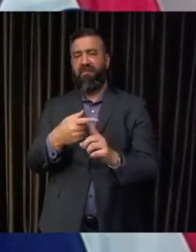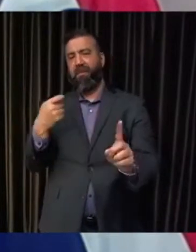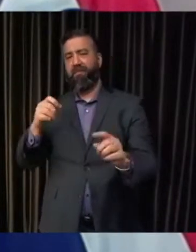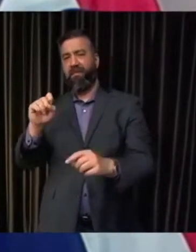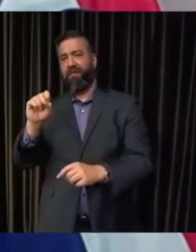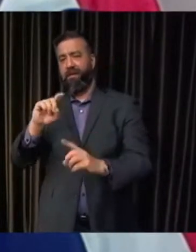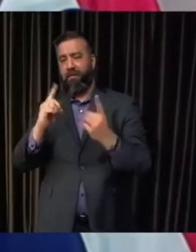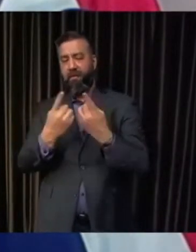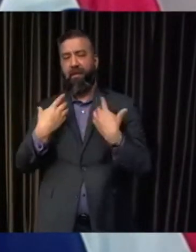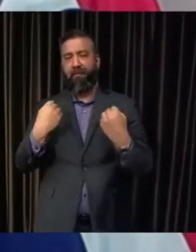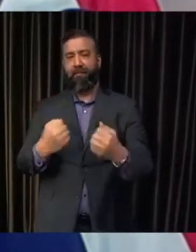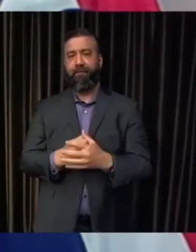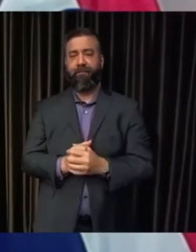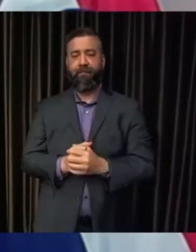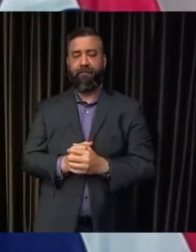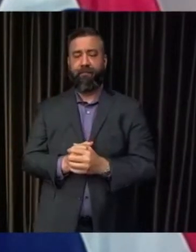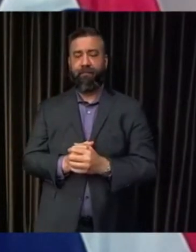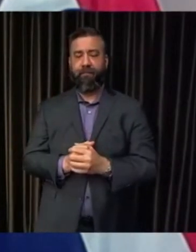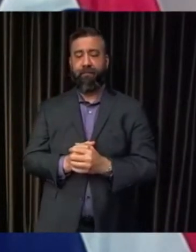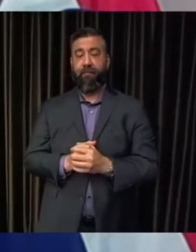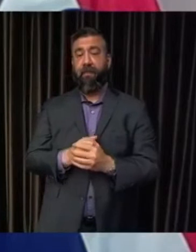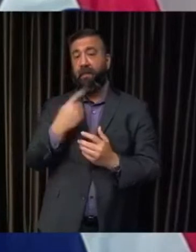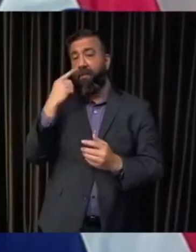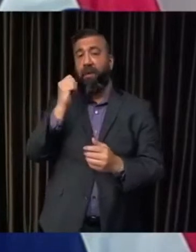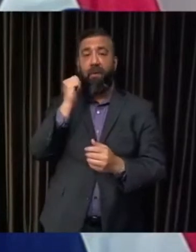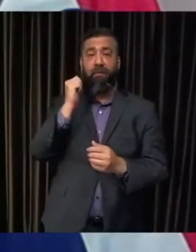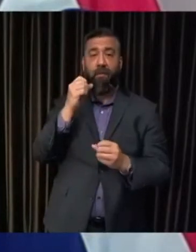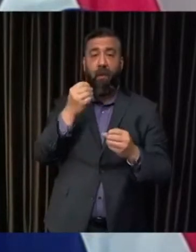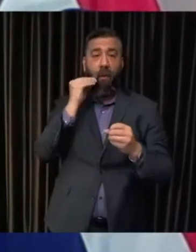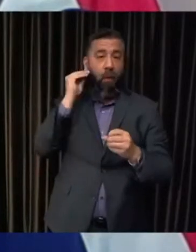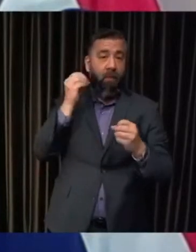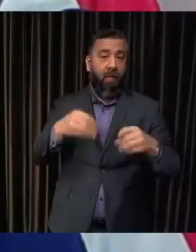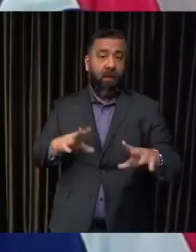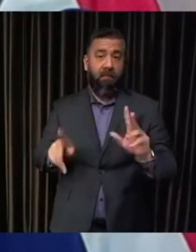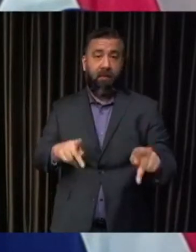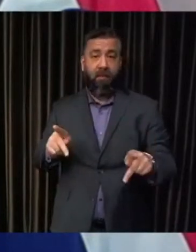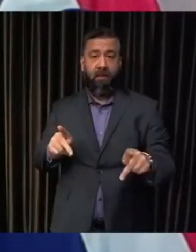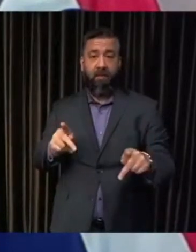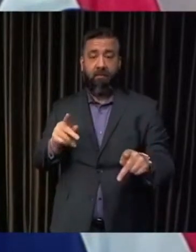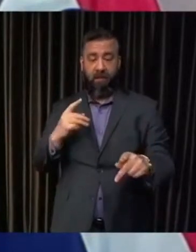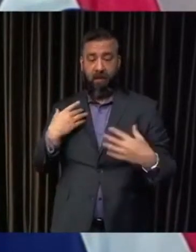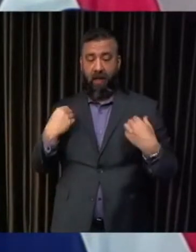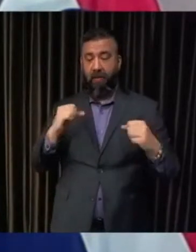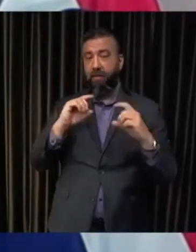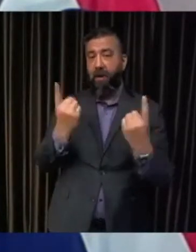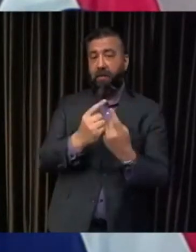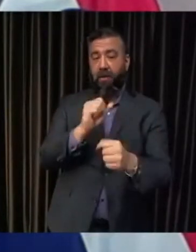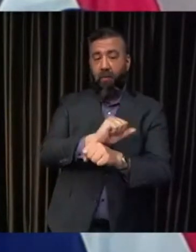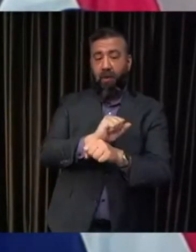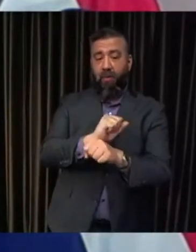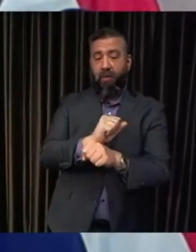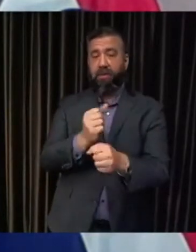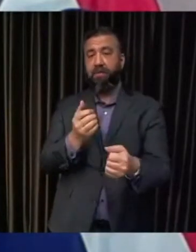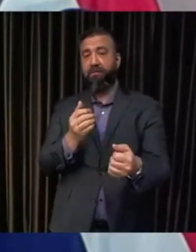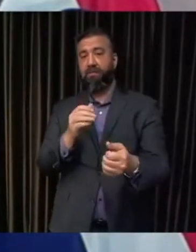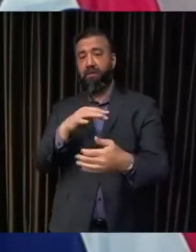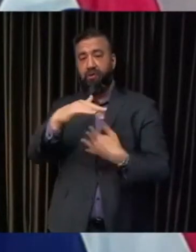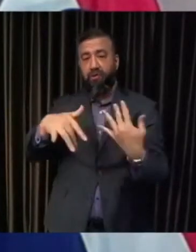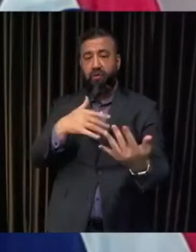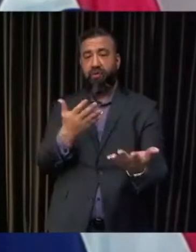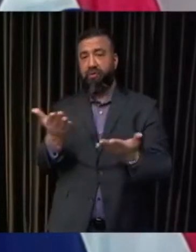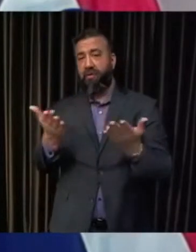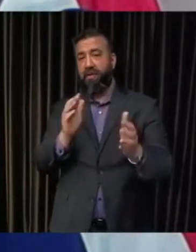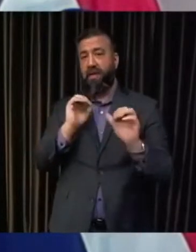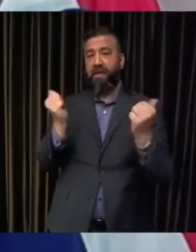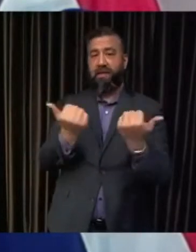clinics. To reach our unhoused population, the Department of Public Health is working with social service agencies to help get these vulnerable